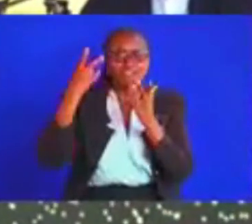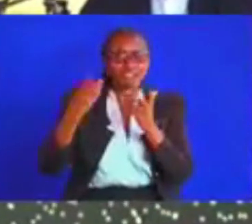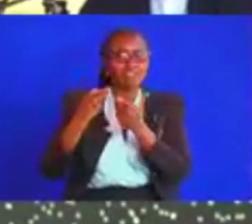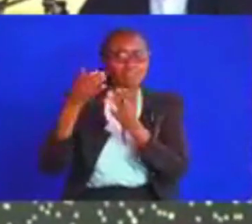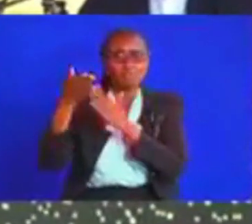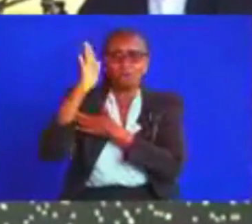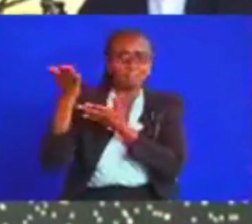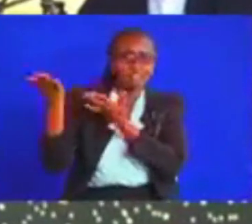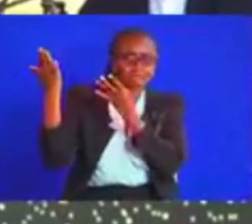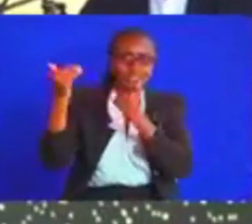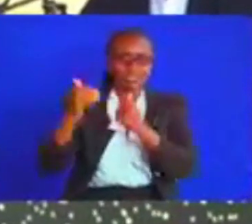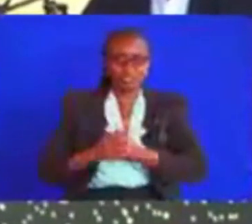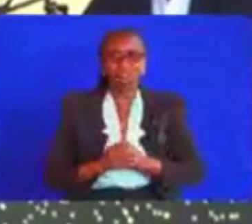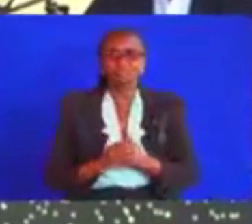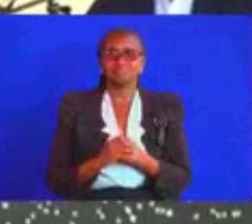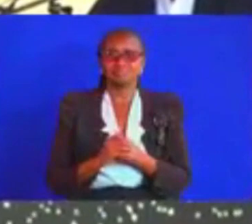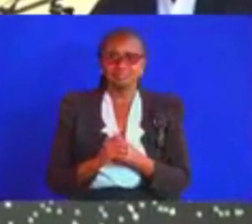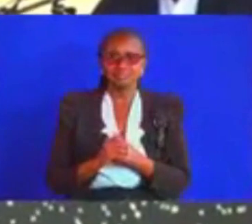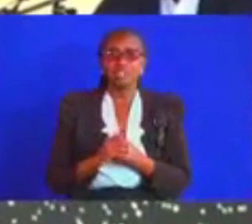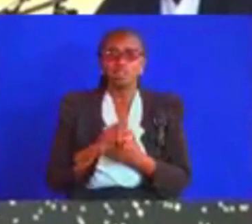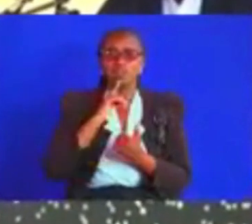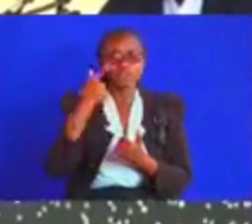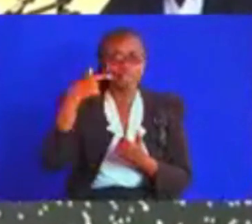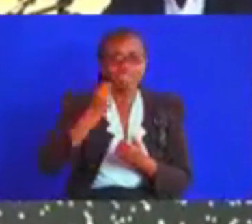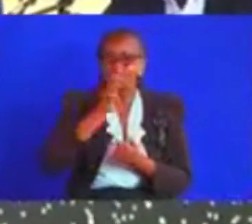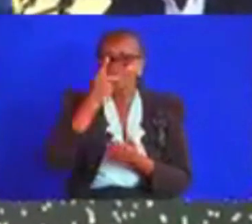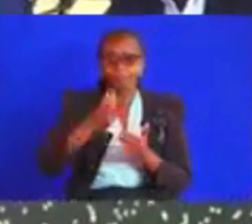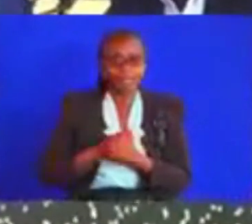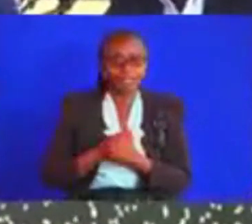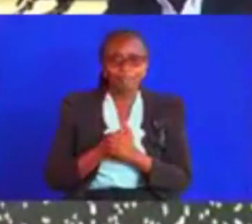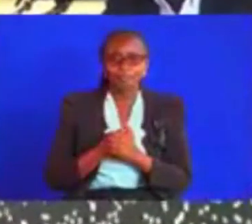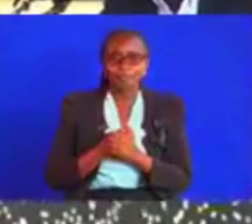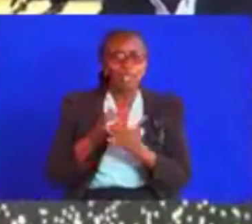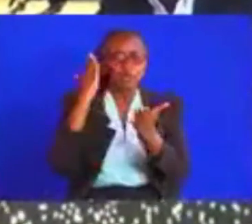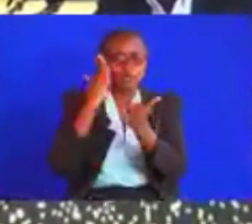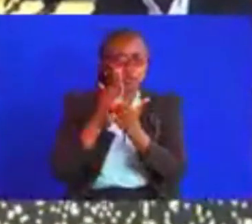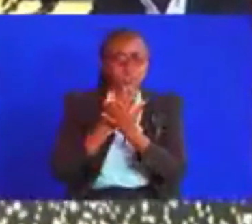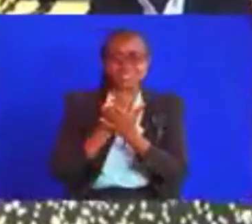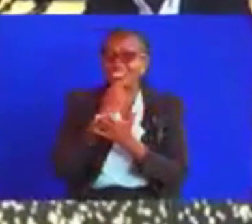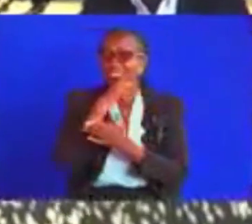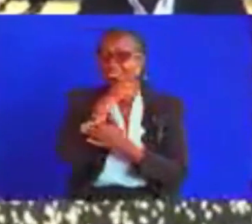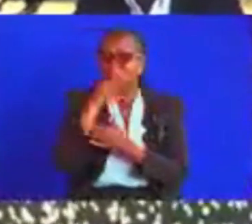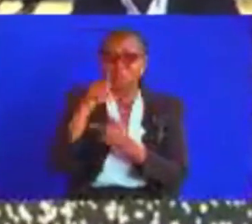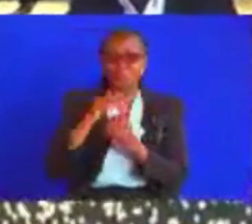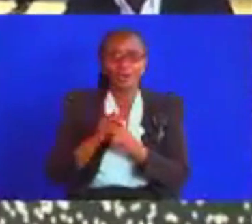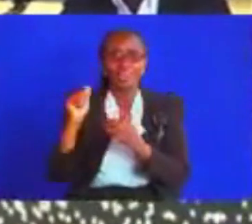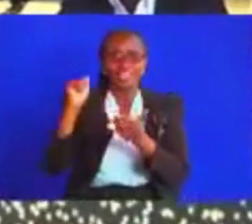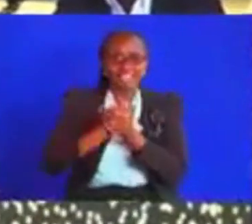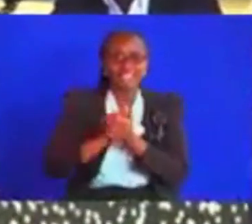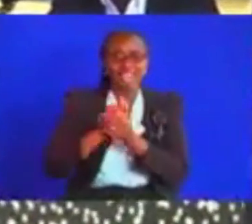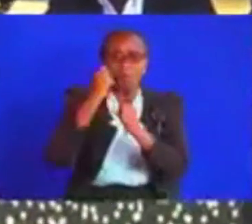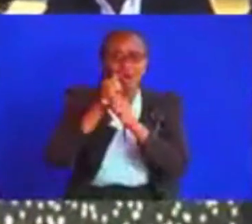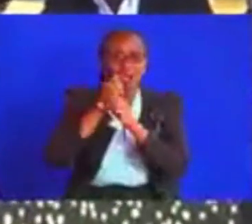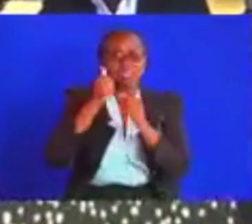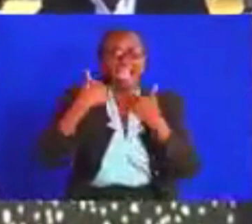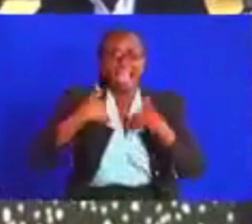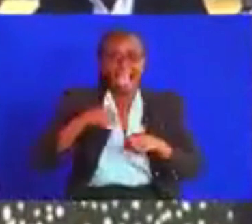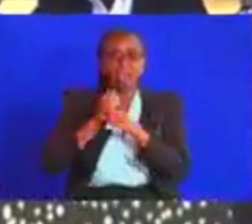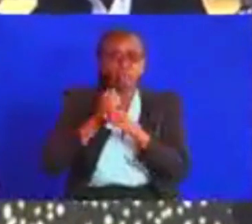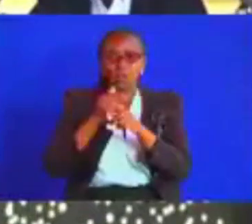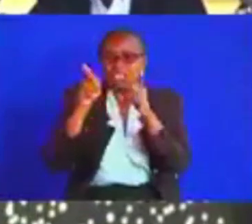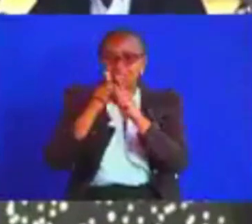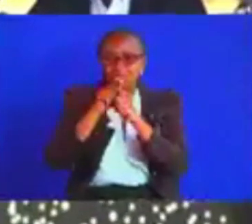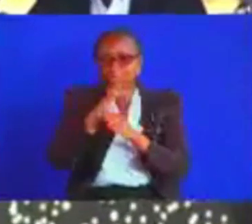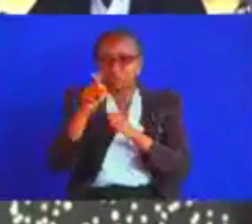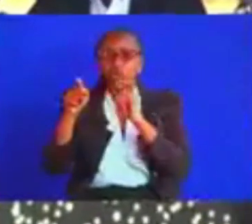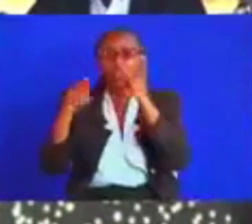expectation. So he said, "The verily, verily, I say unto you, the works that I do shall ye do also."